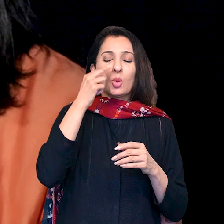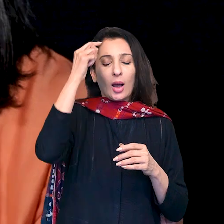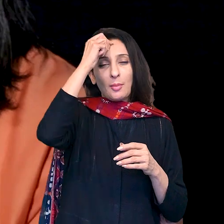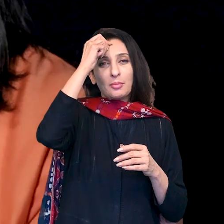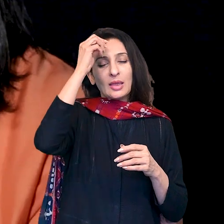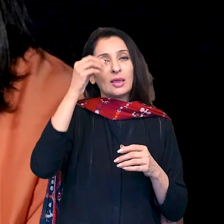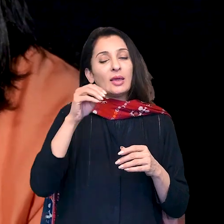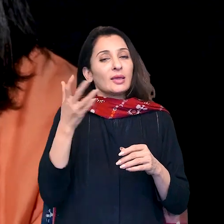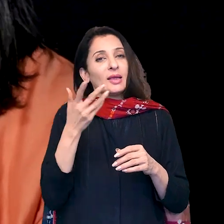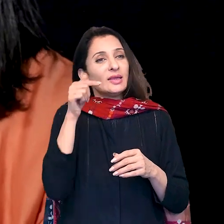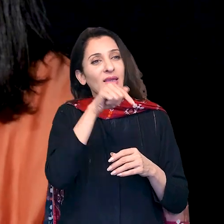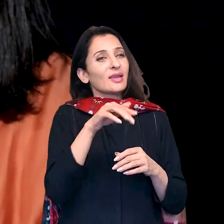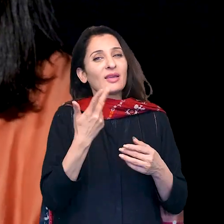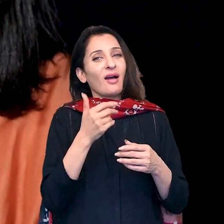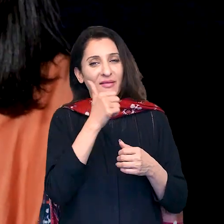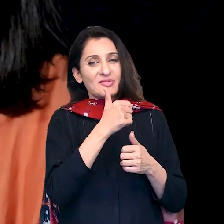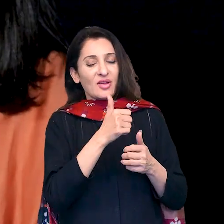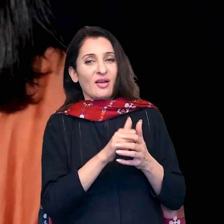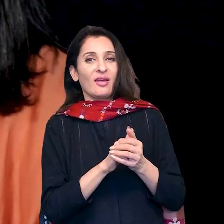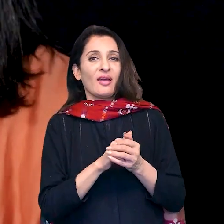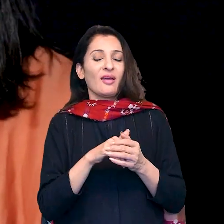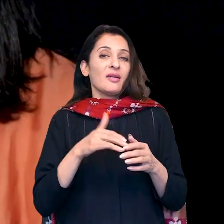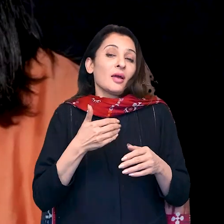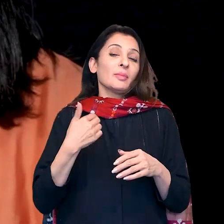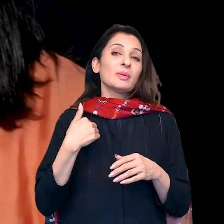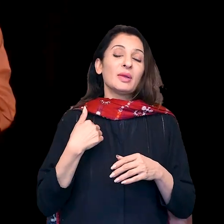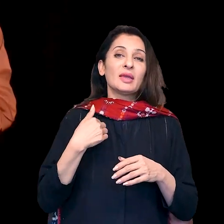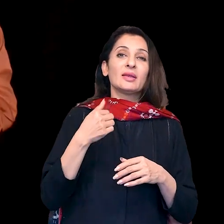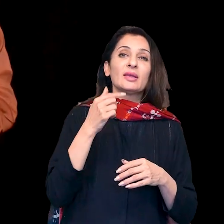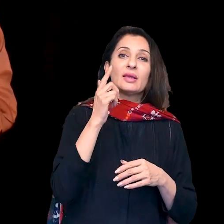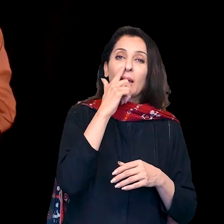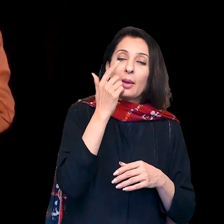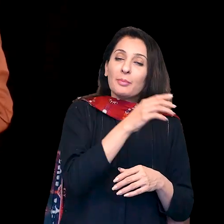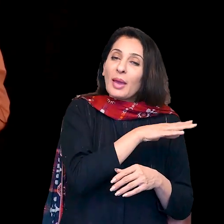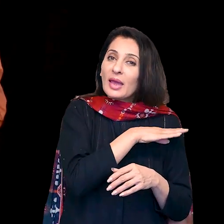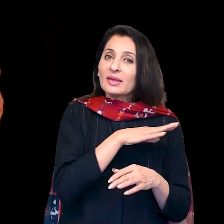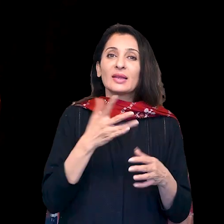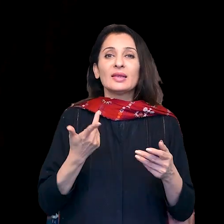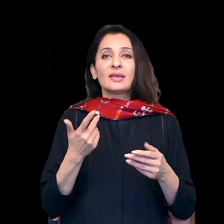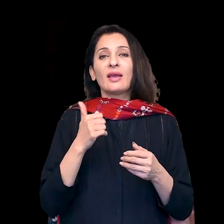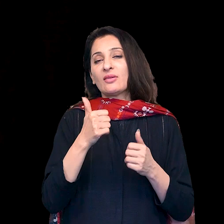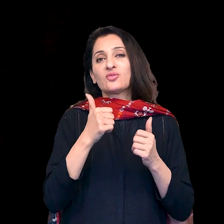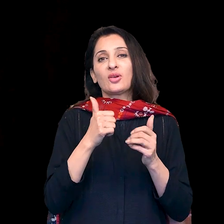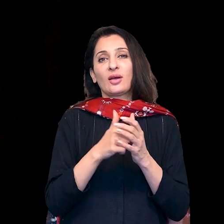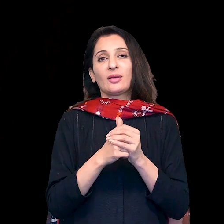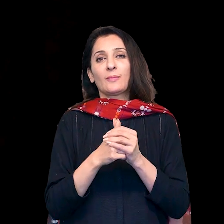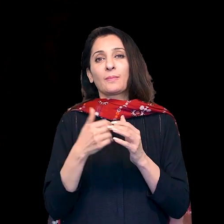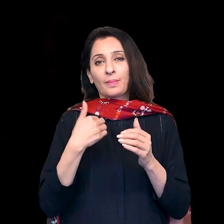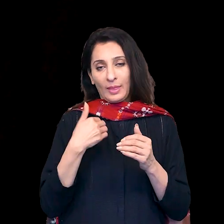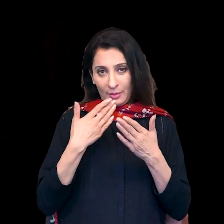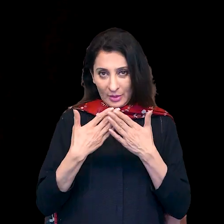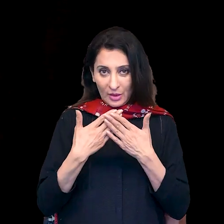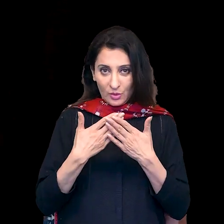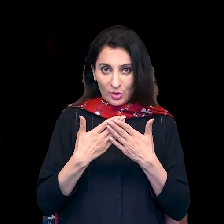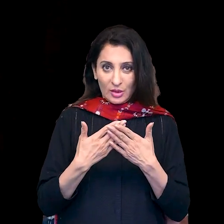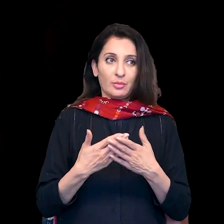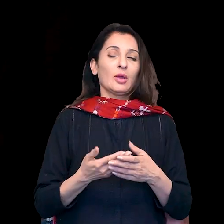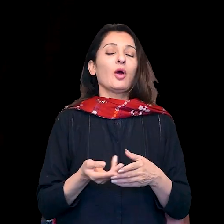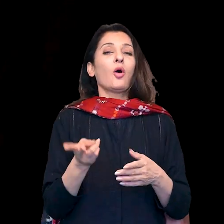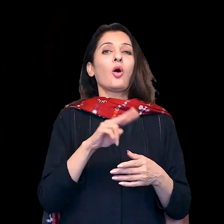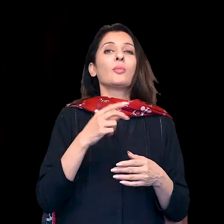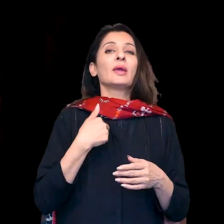brother, because those things may not necessarily work for you. In my education and my professional life, one thing that I've